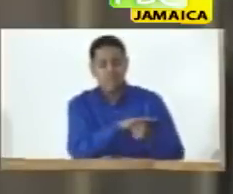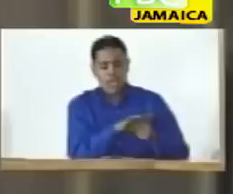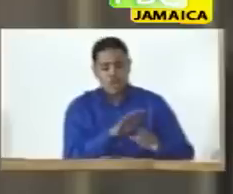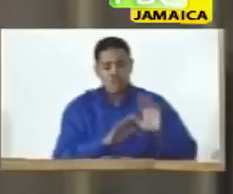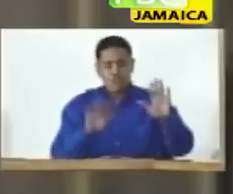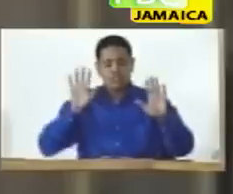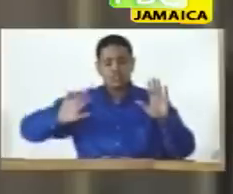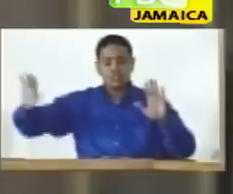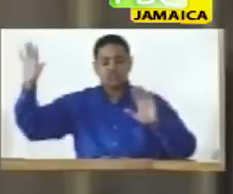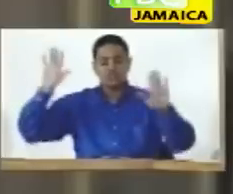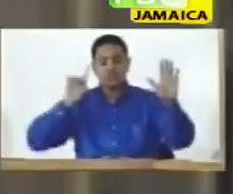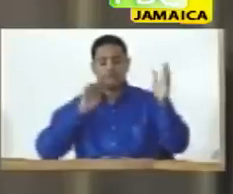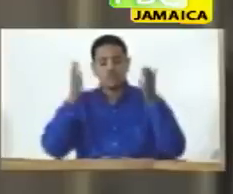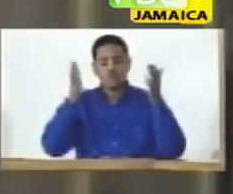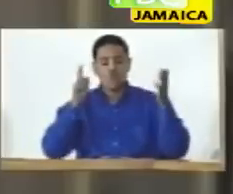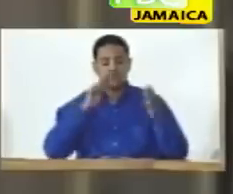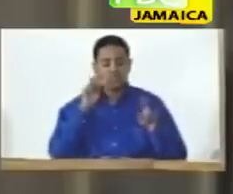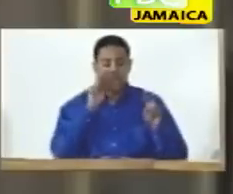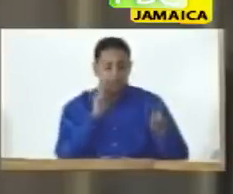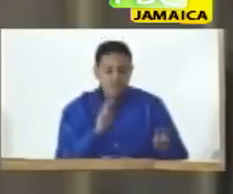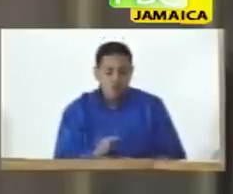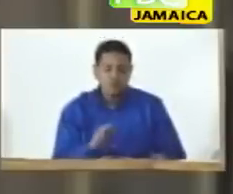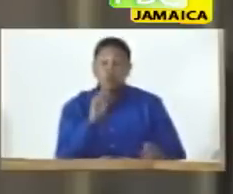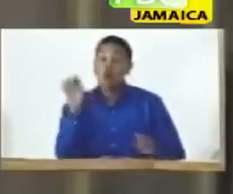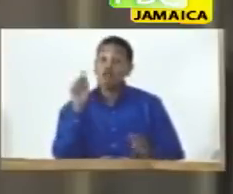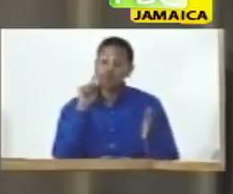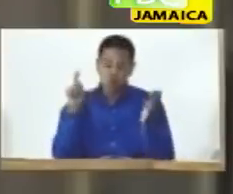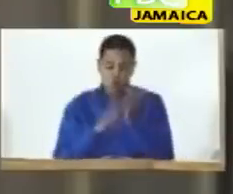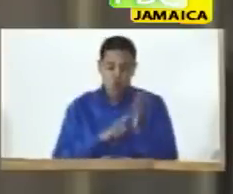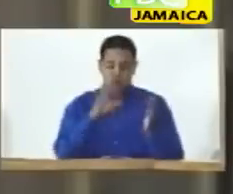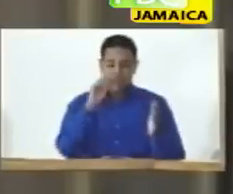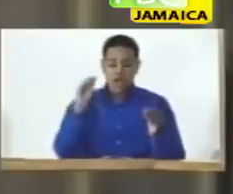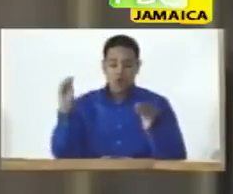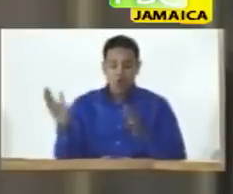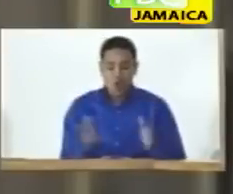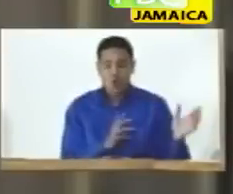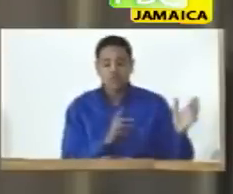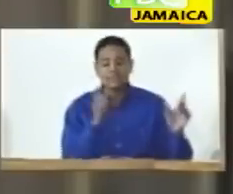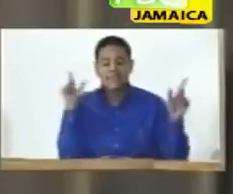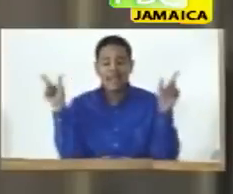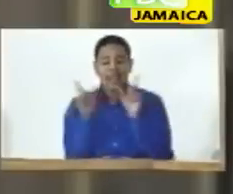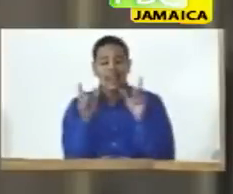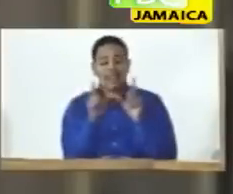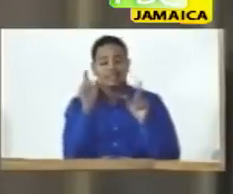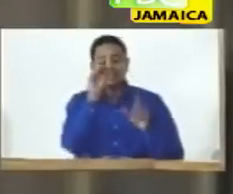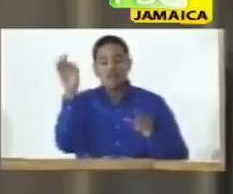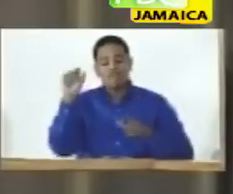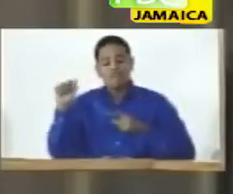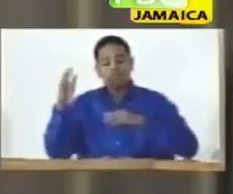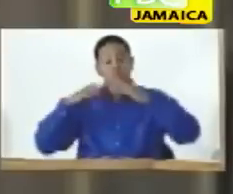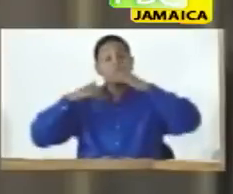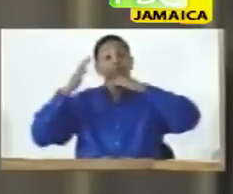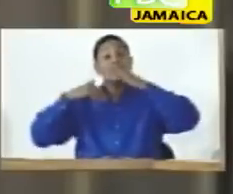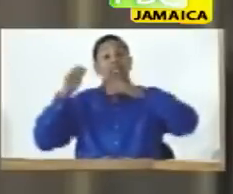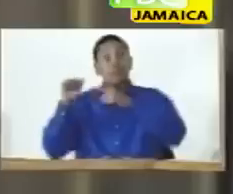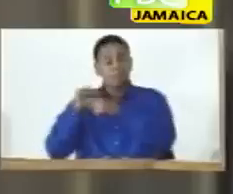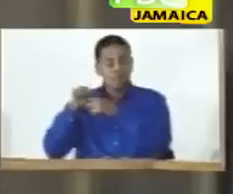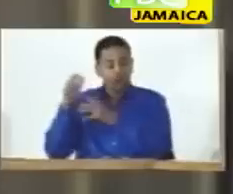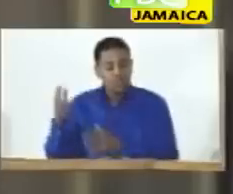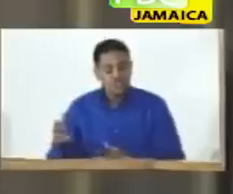of service and enforcement of notices and orders, licensing of